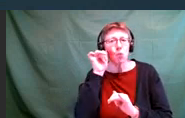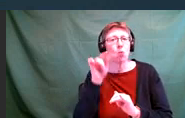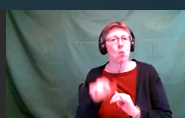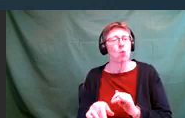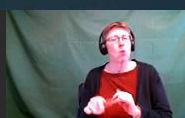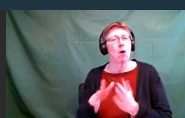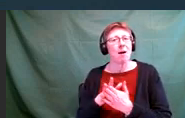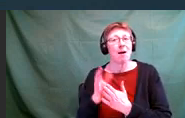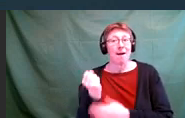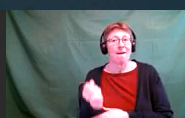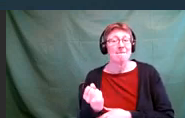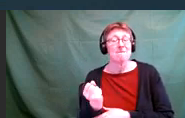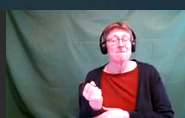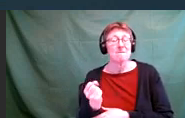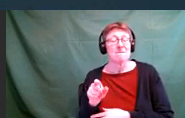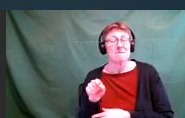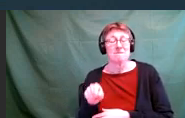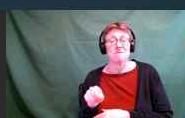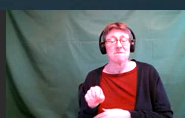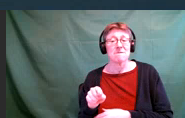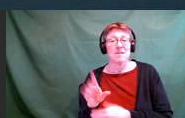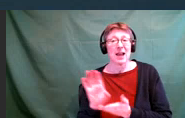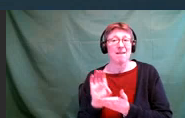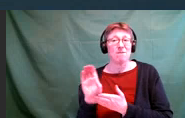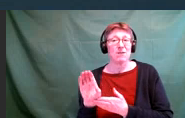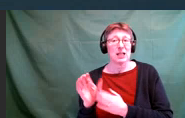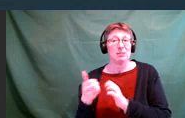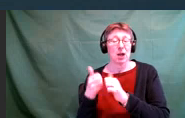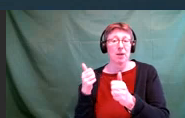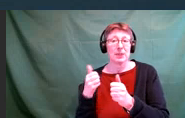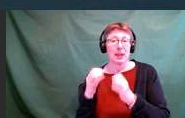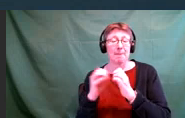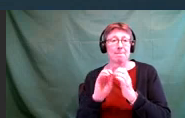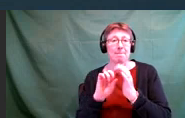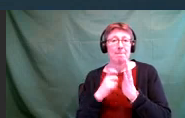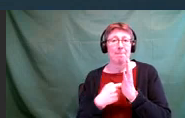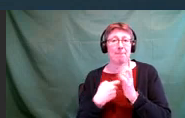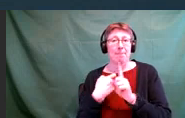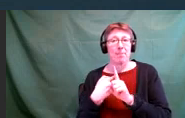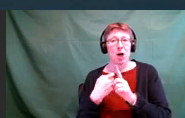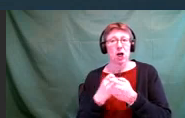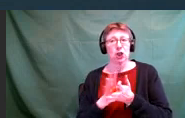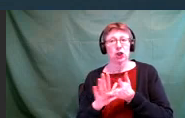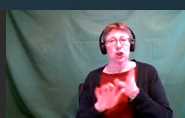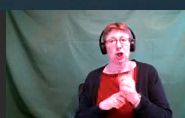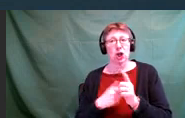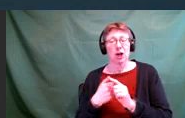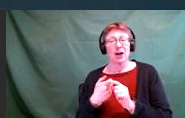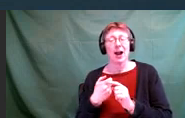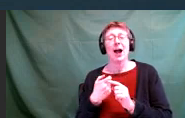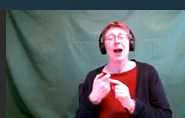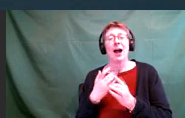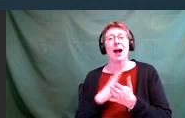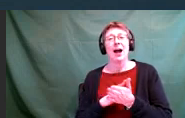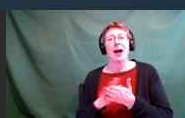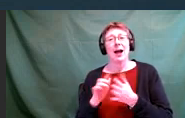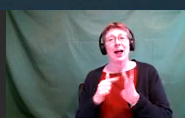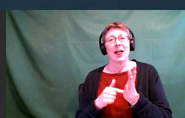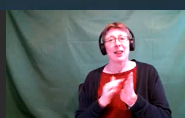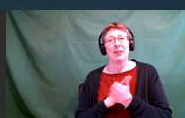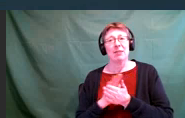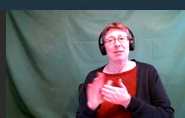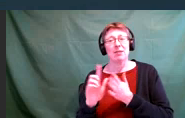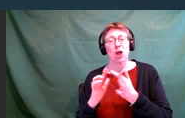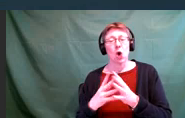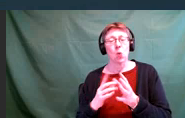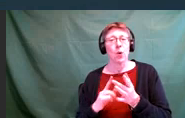owns a investment company called Berkshire Hathaway, and he constantly, or